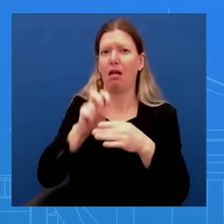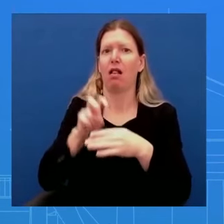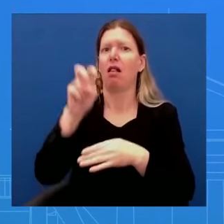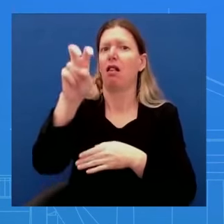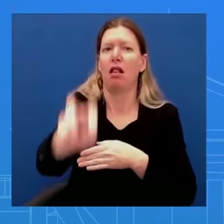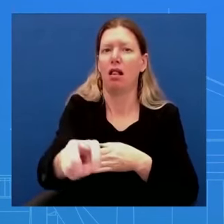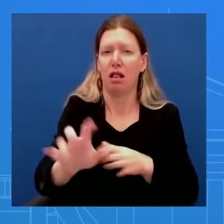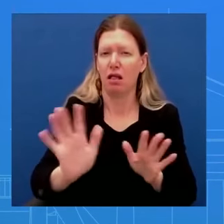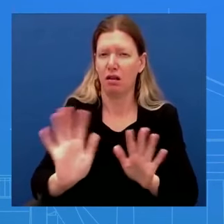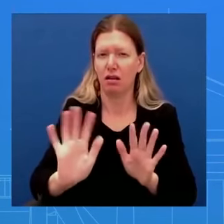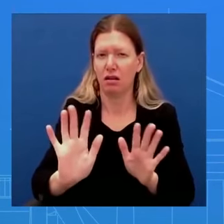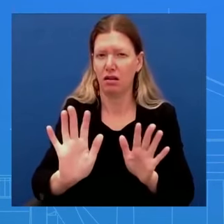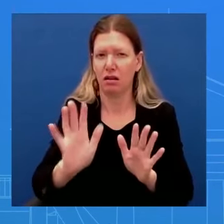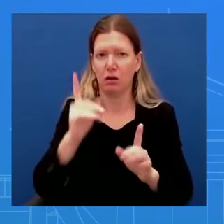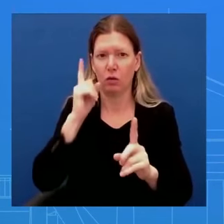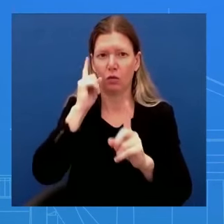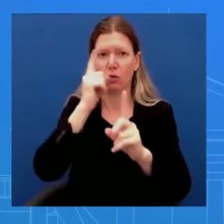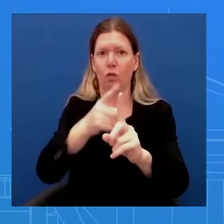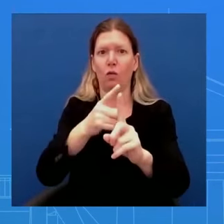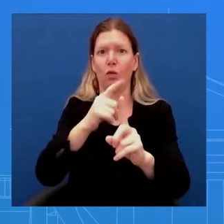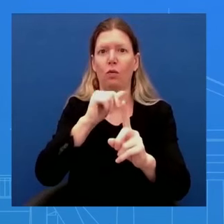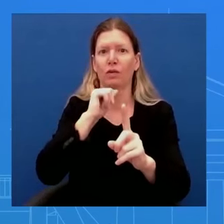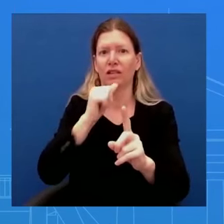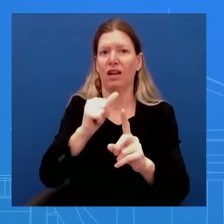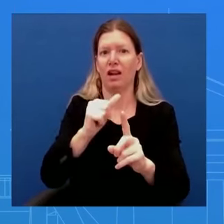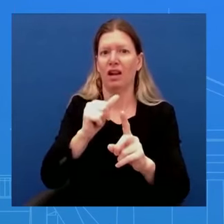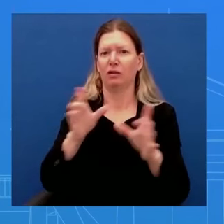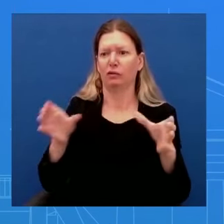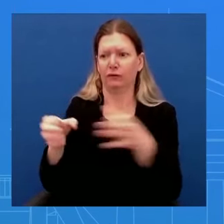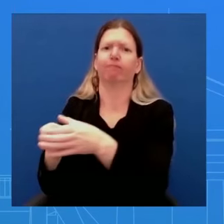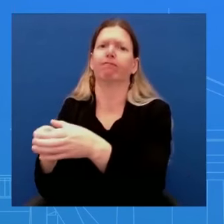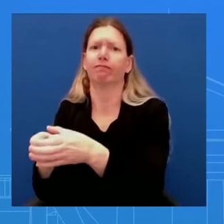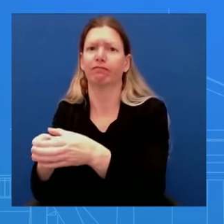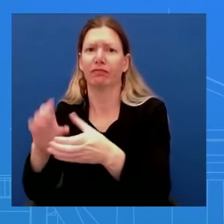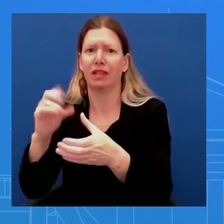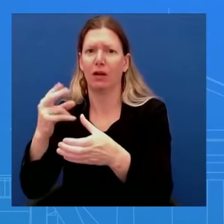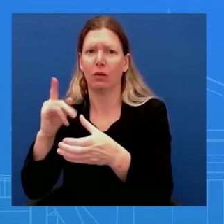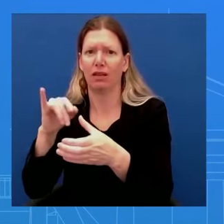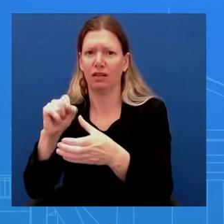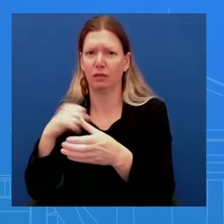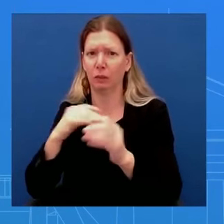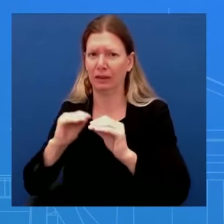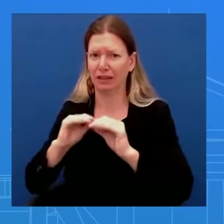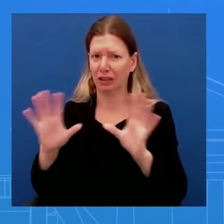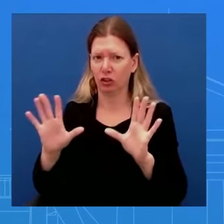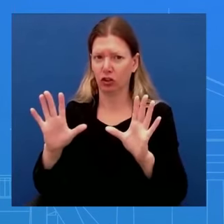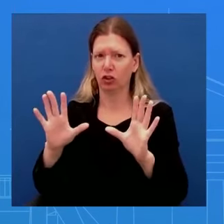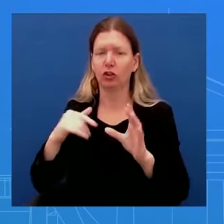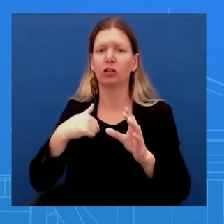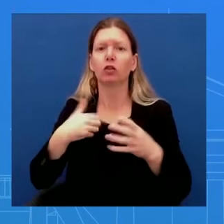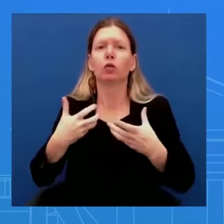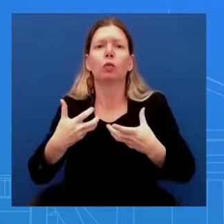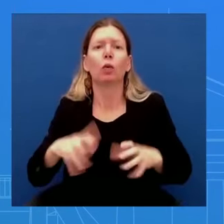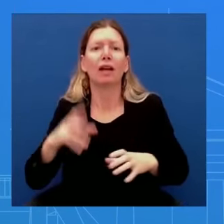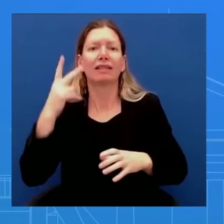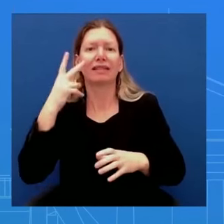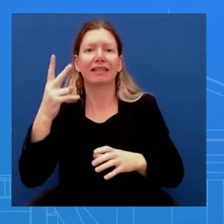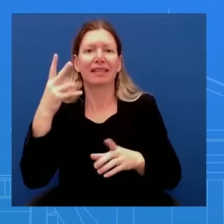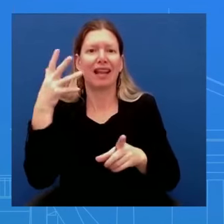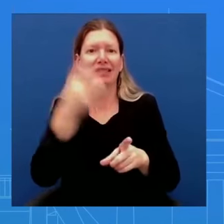clear. We don't want to see these attacks on commercial shipping, and we're going to do what we have to do to counter and defend against those attacks. And as I said